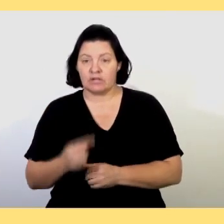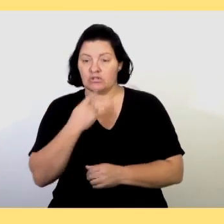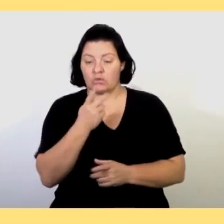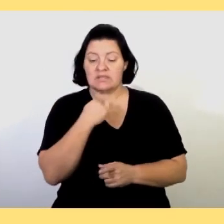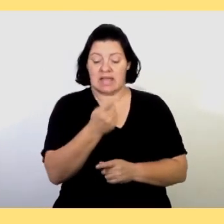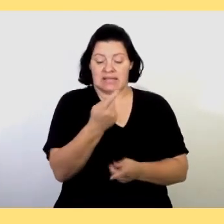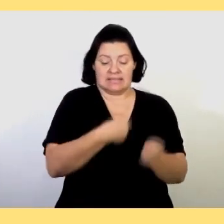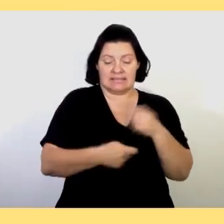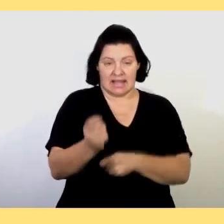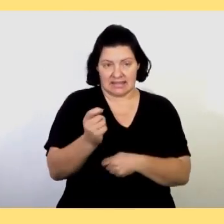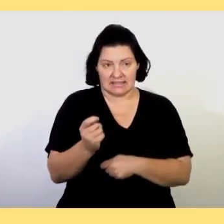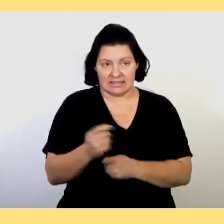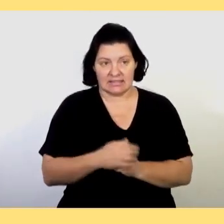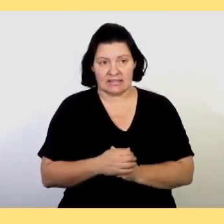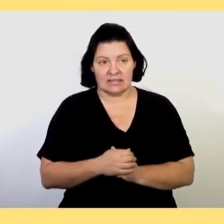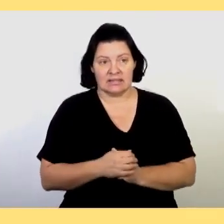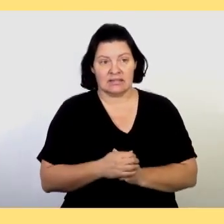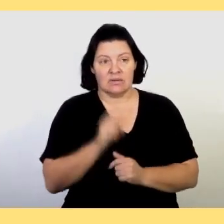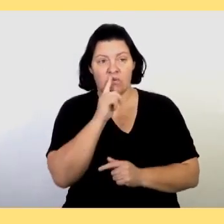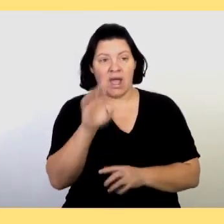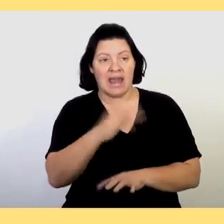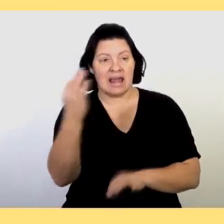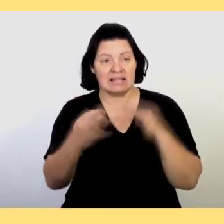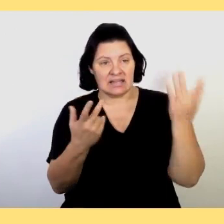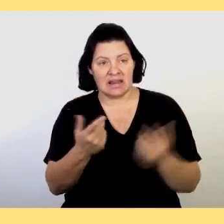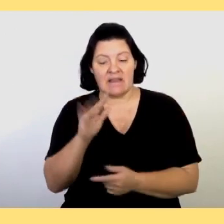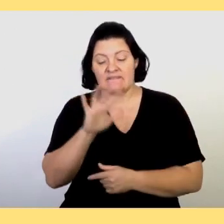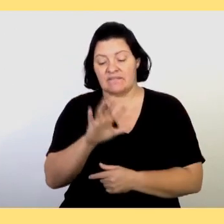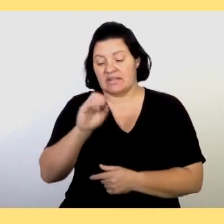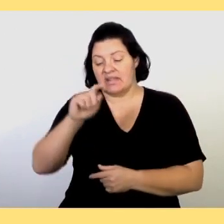say, sales, so here on the analysis,